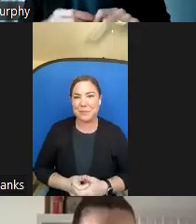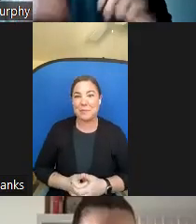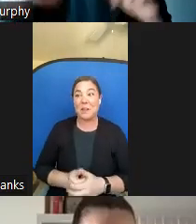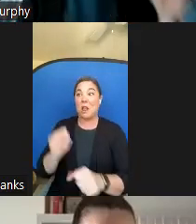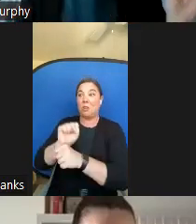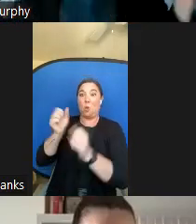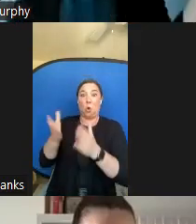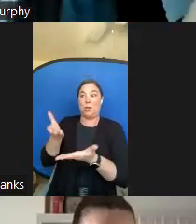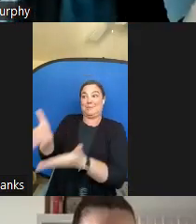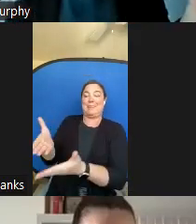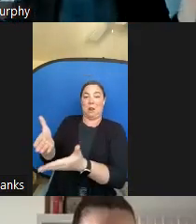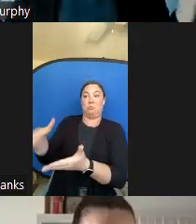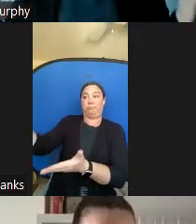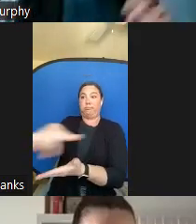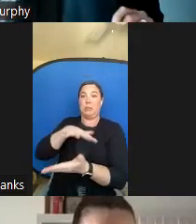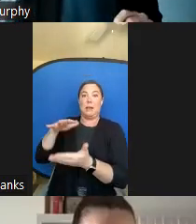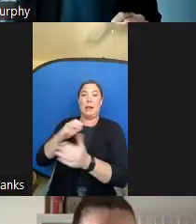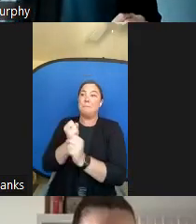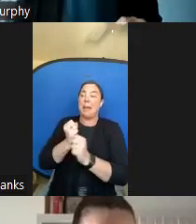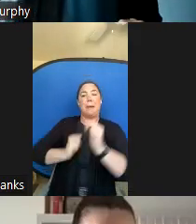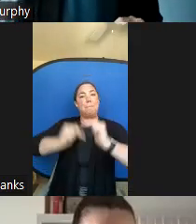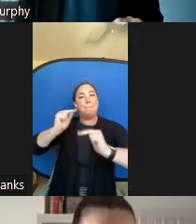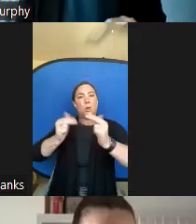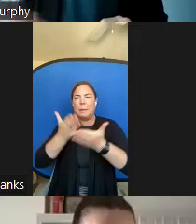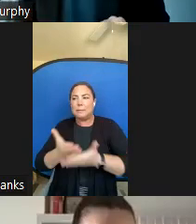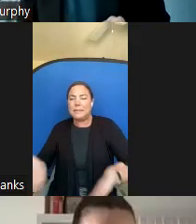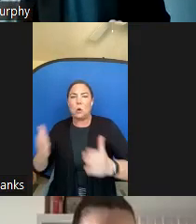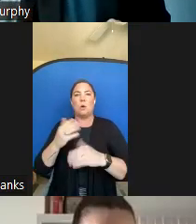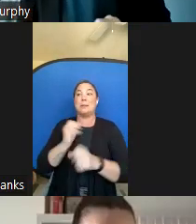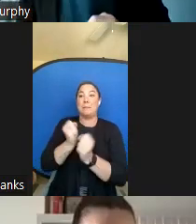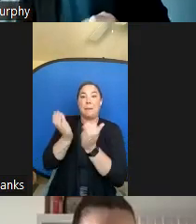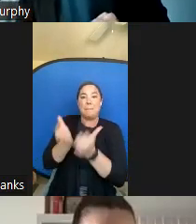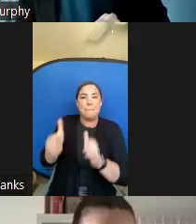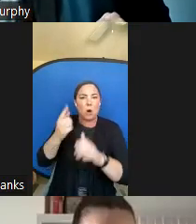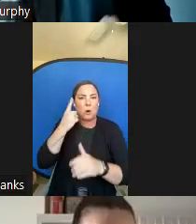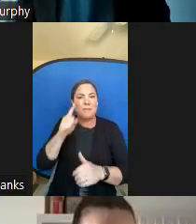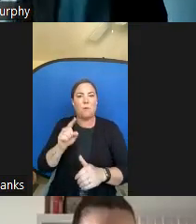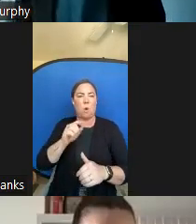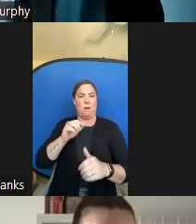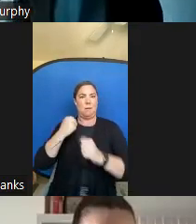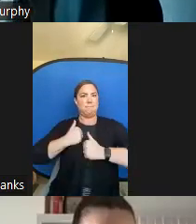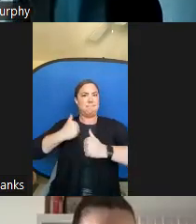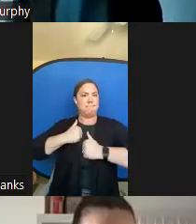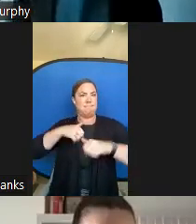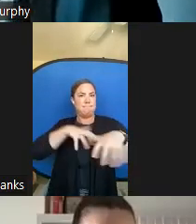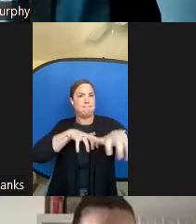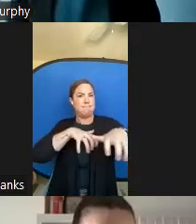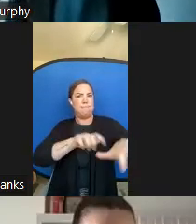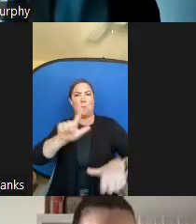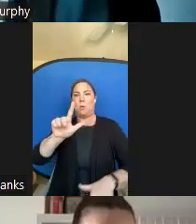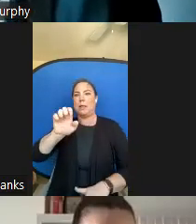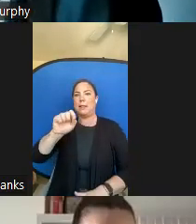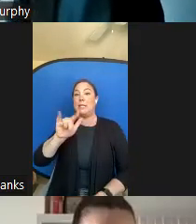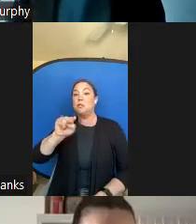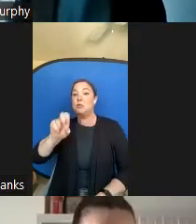were made building materials and pottery for the legions. And there's even what is thought to be a possible barracks building on